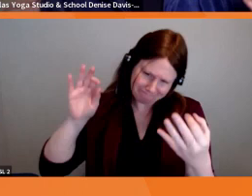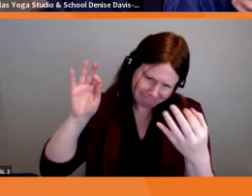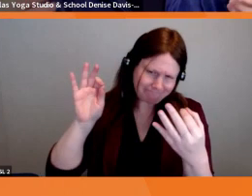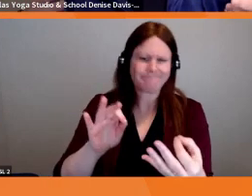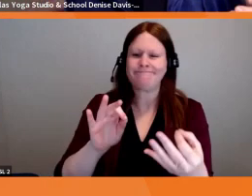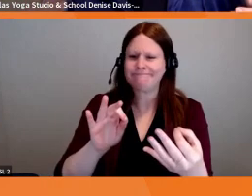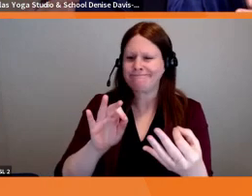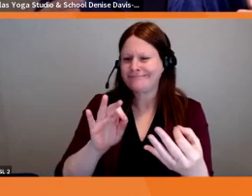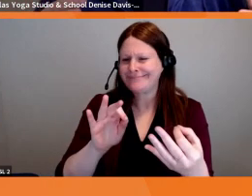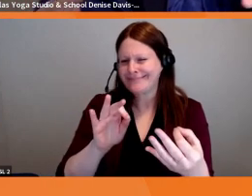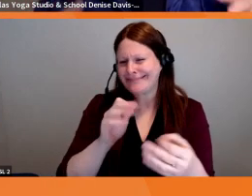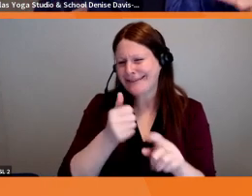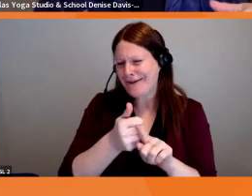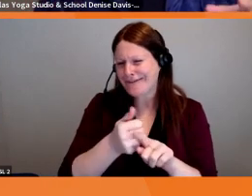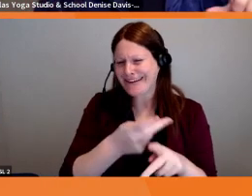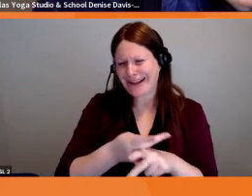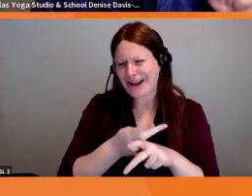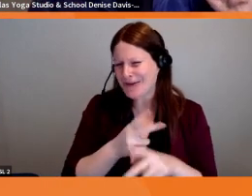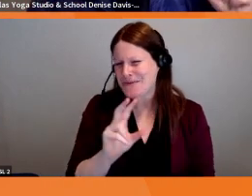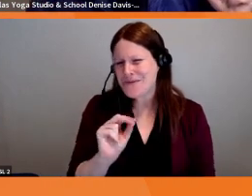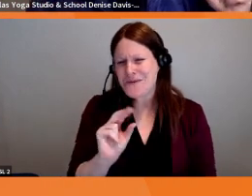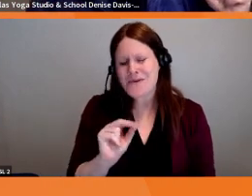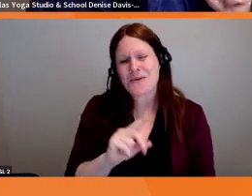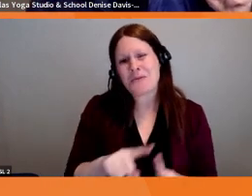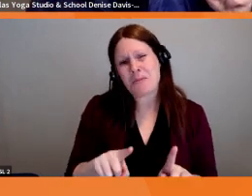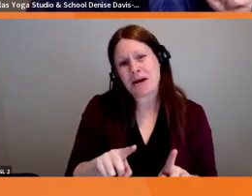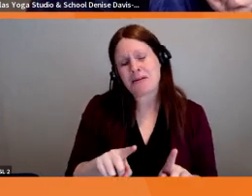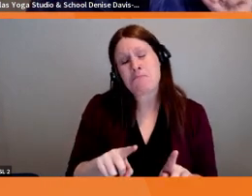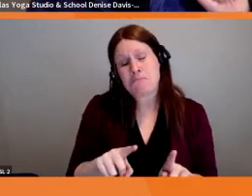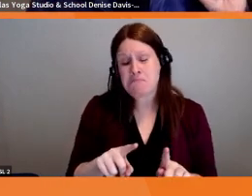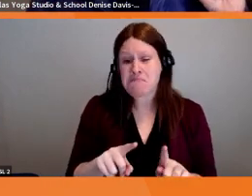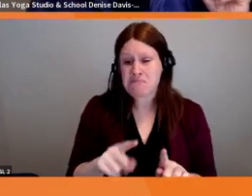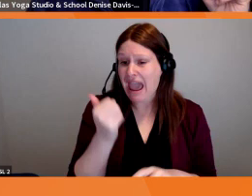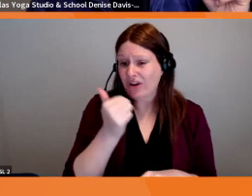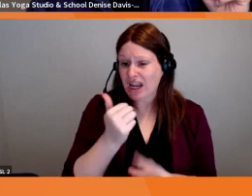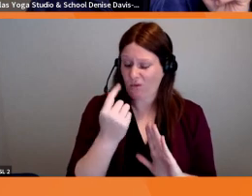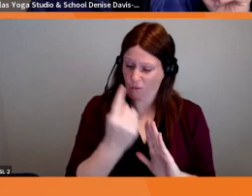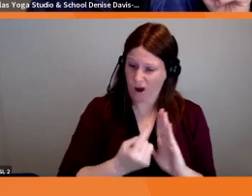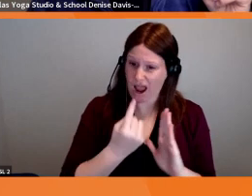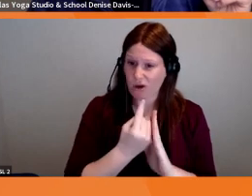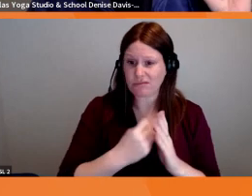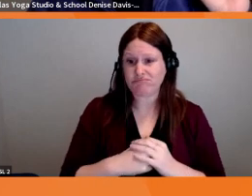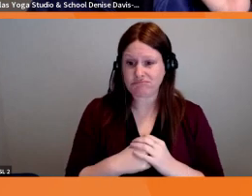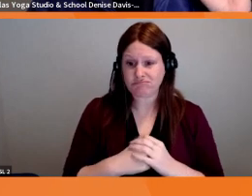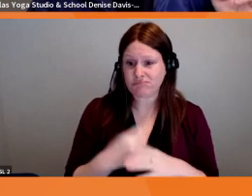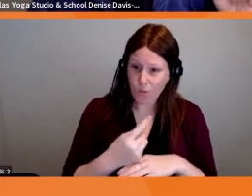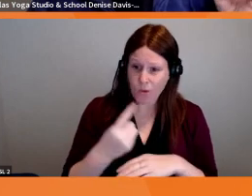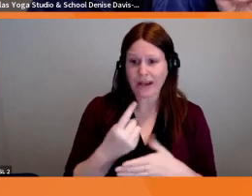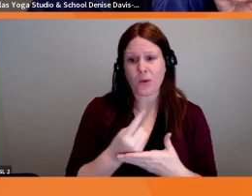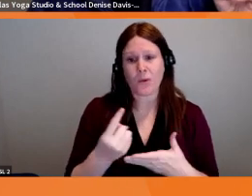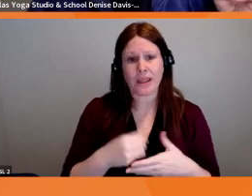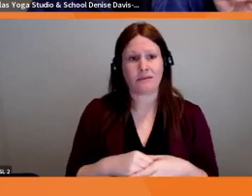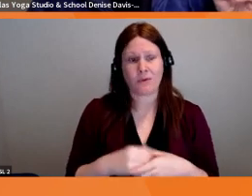the idea that if you give yourself an hour a day a week, a